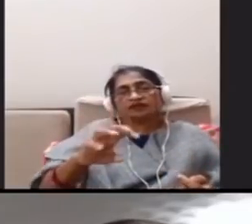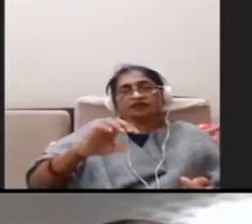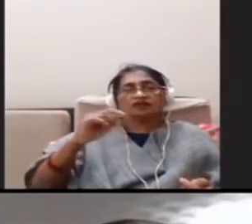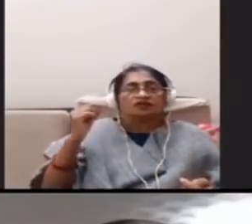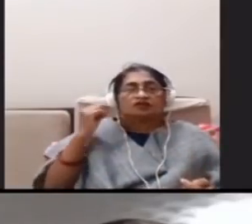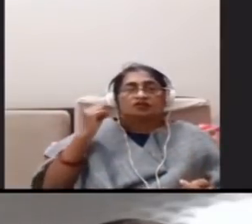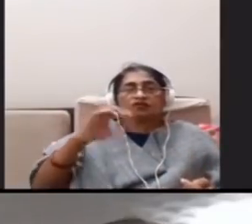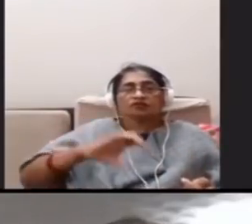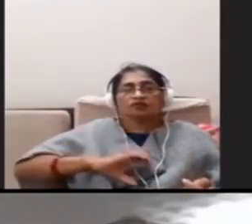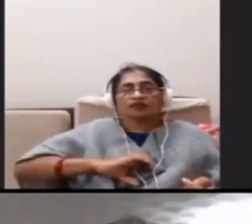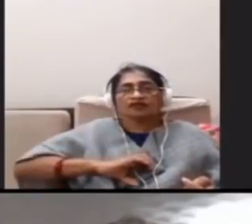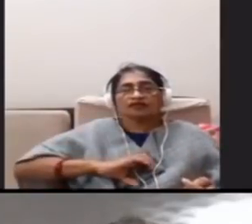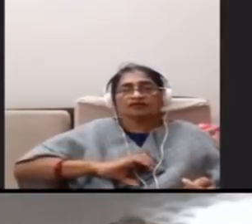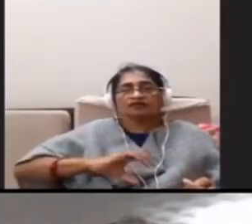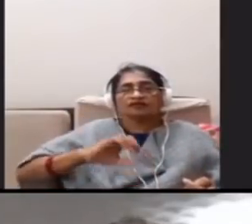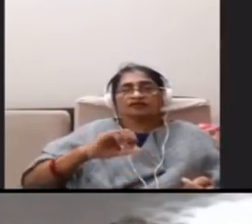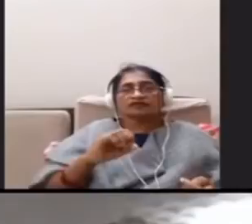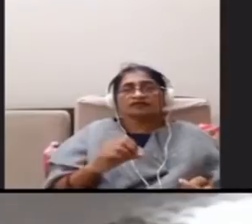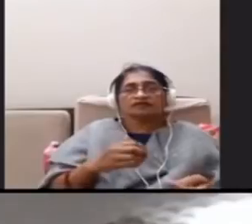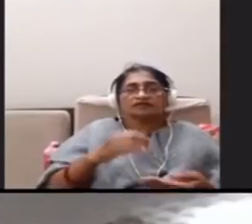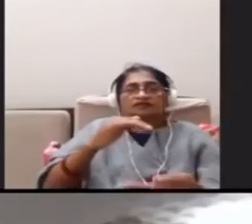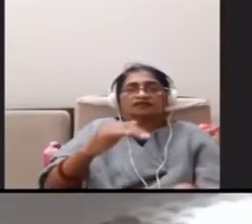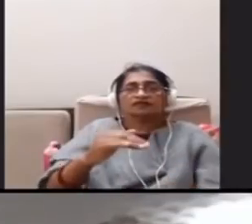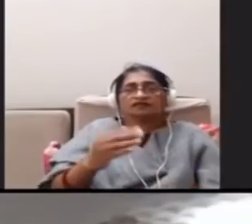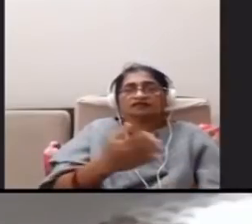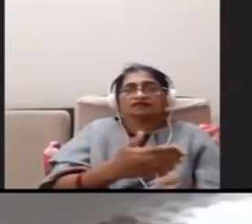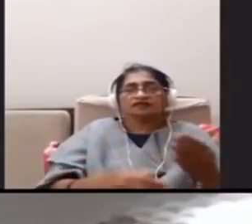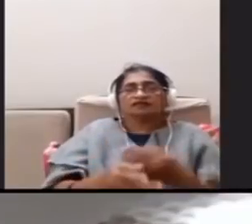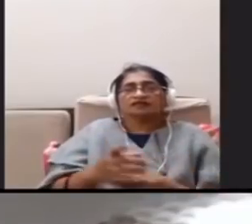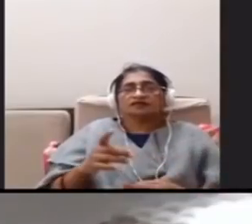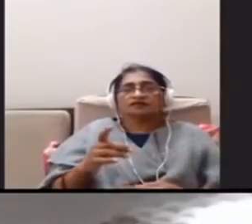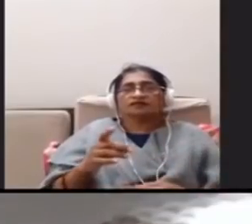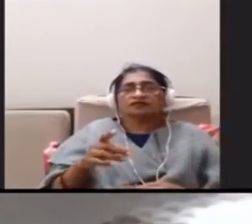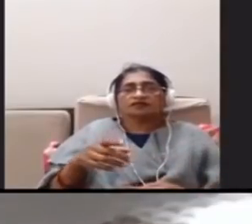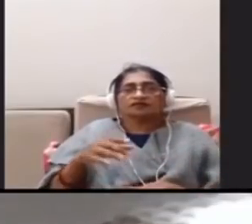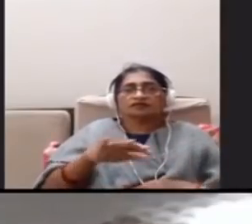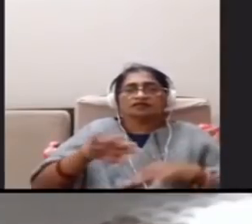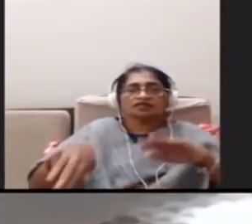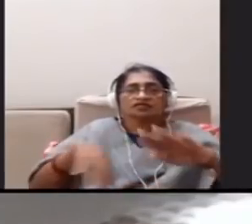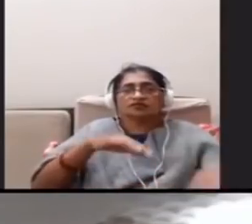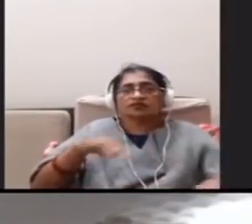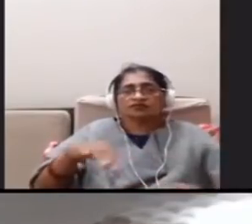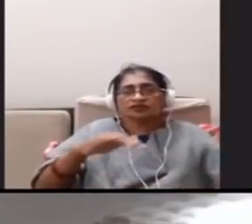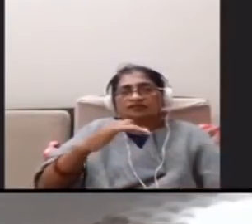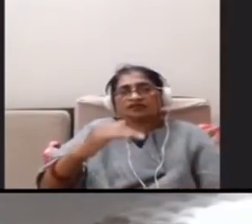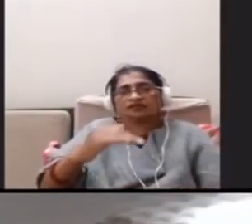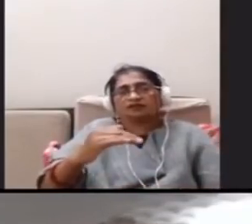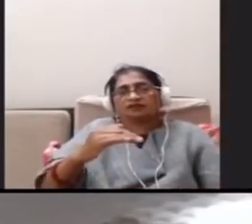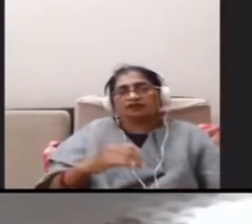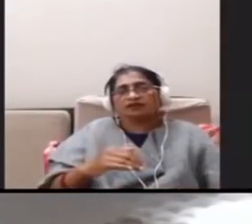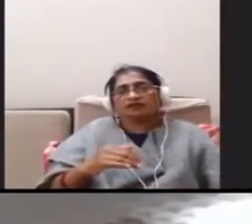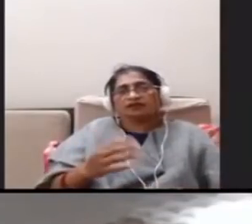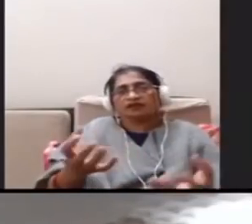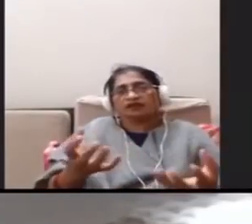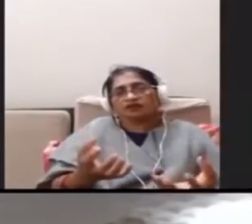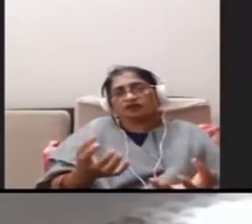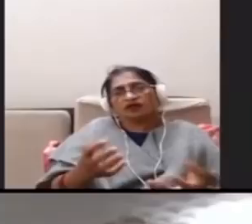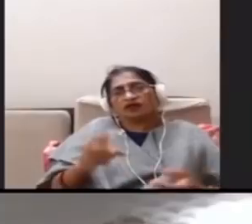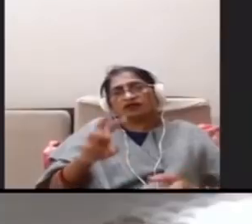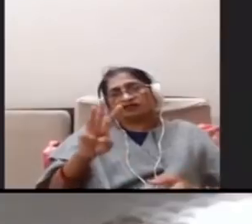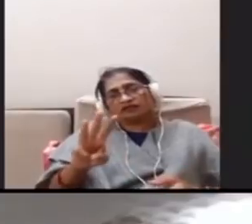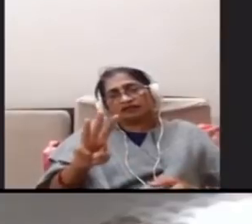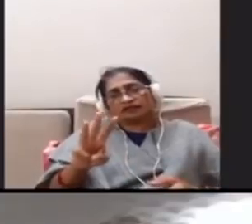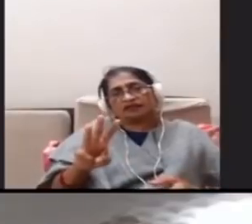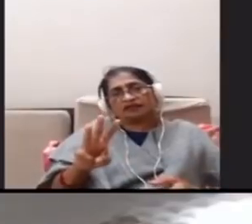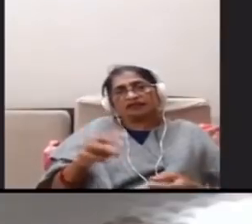100 meter freestyle at the Disabled European Swimming Championships. 1992, he had won 3 gold medals, all with world records in the